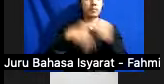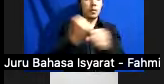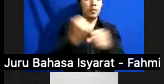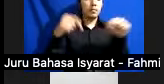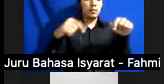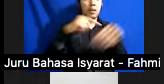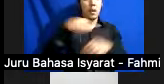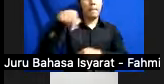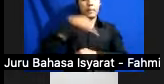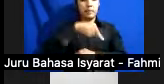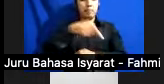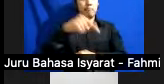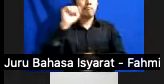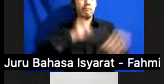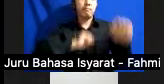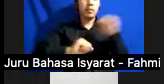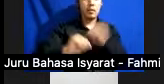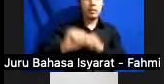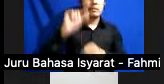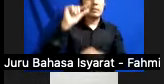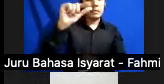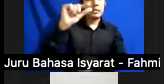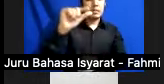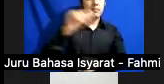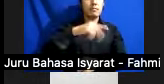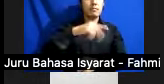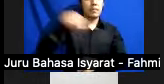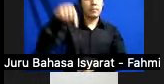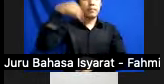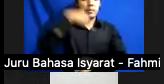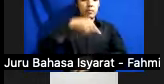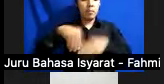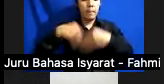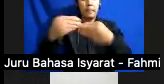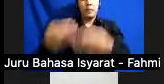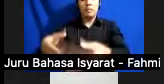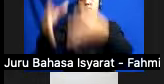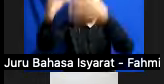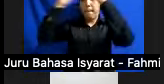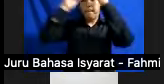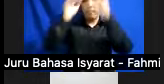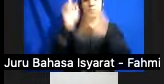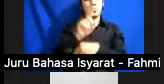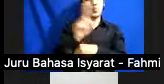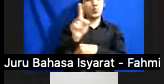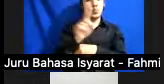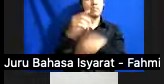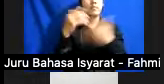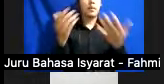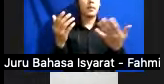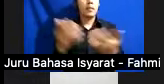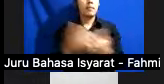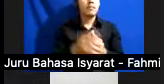be mobilized, and we try to provide understanding. We try to give understanding as to how,